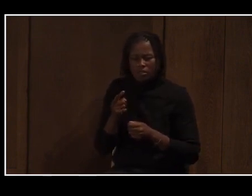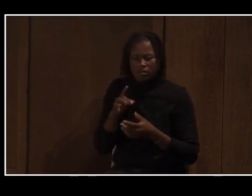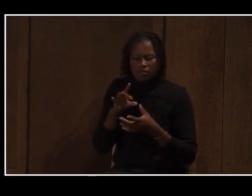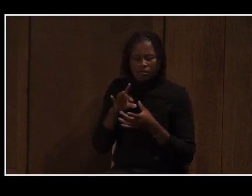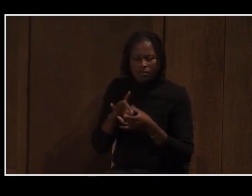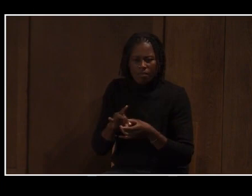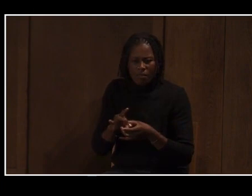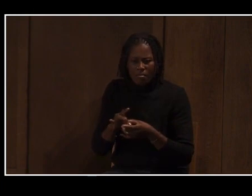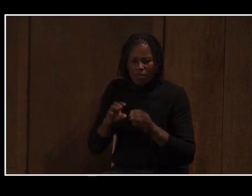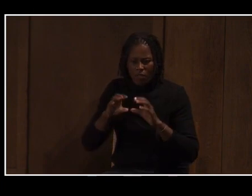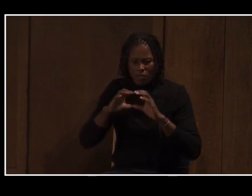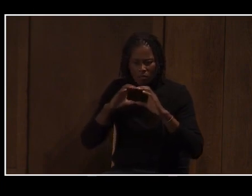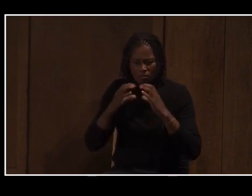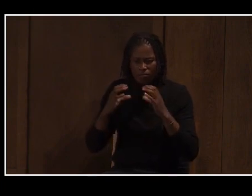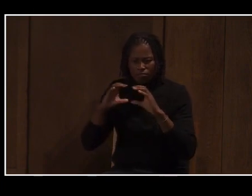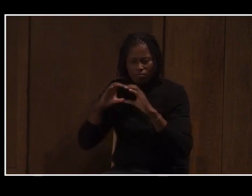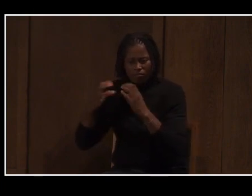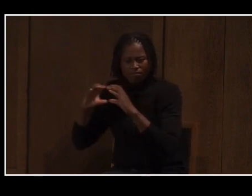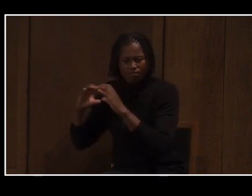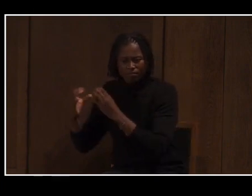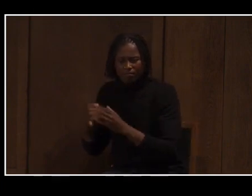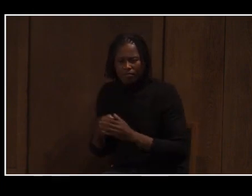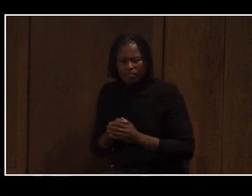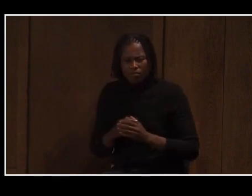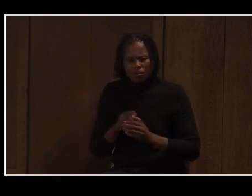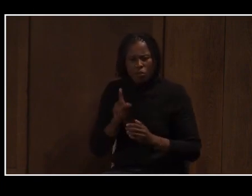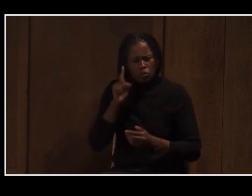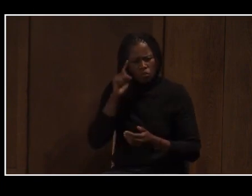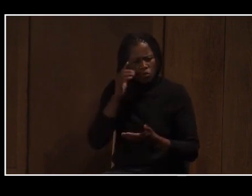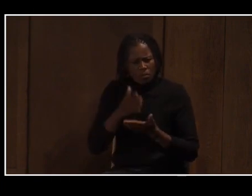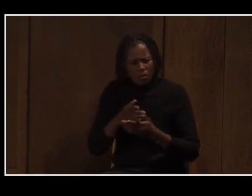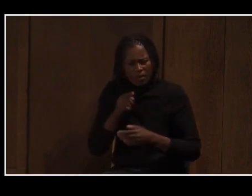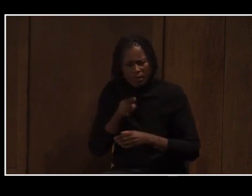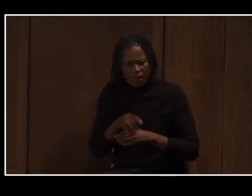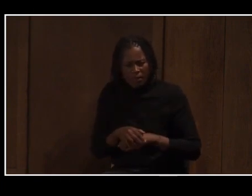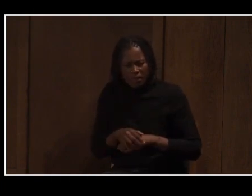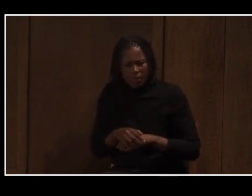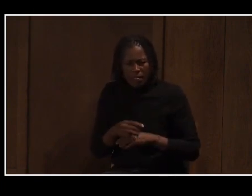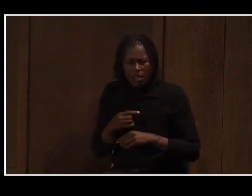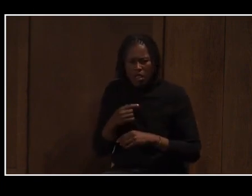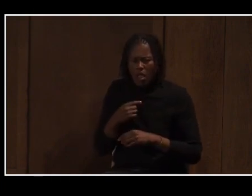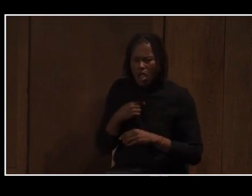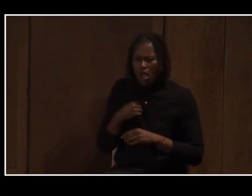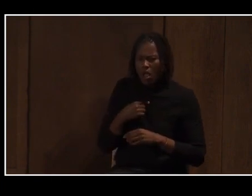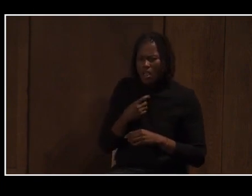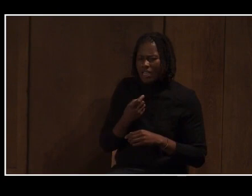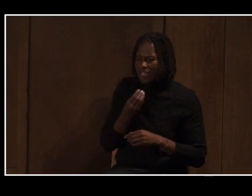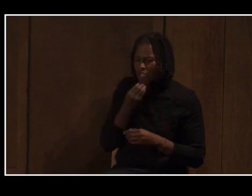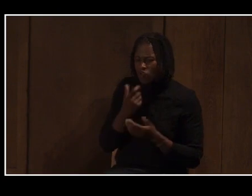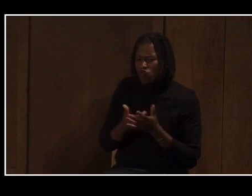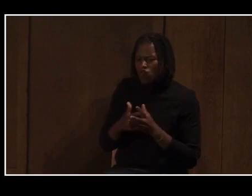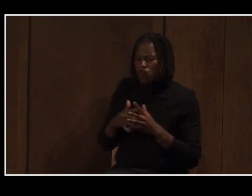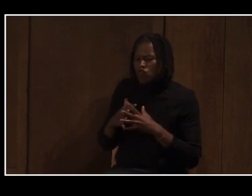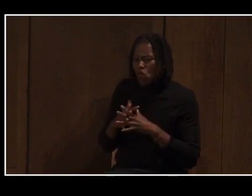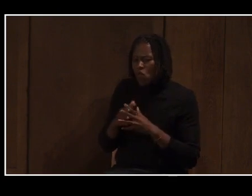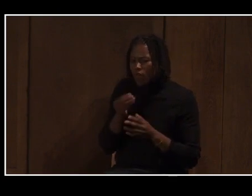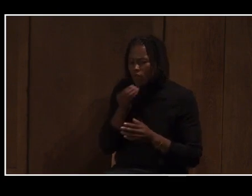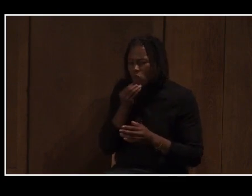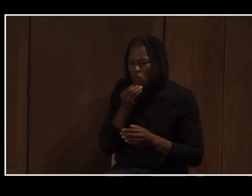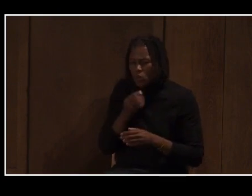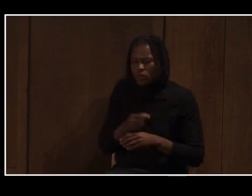in? She replied, I'm a raw foodist, 83% vegan.